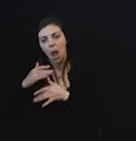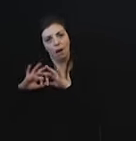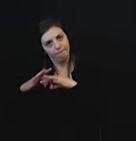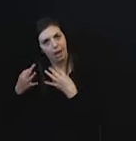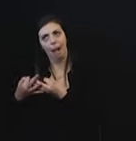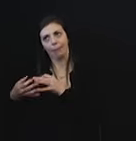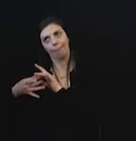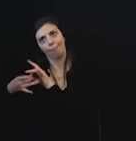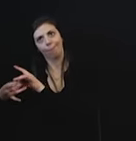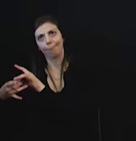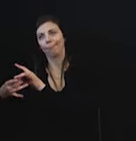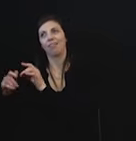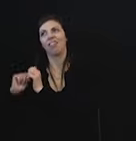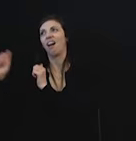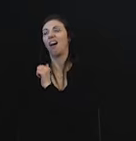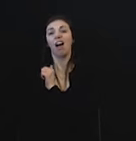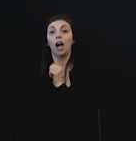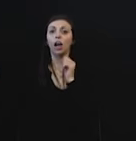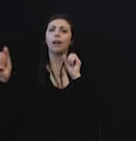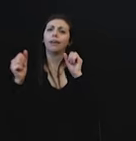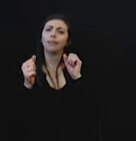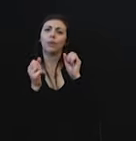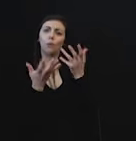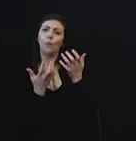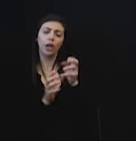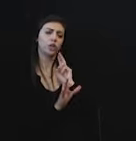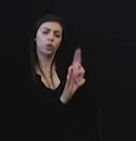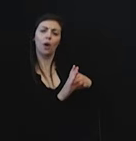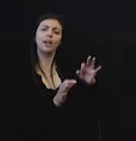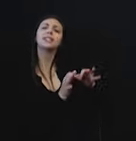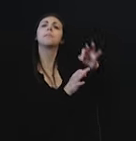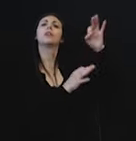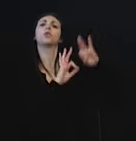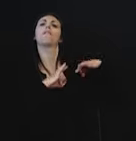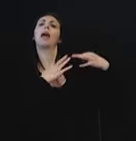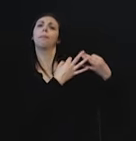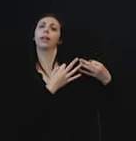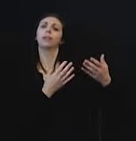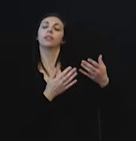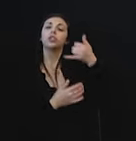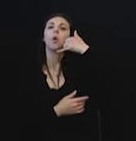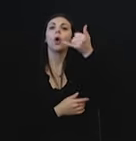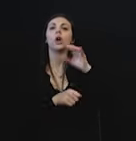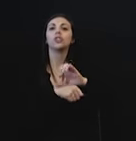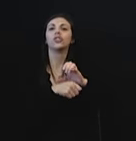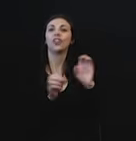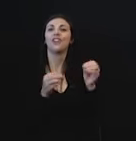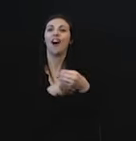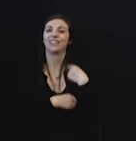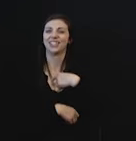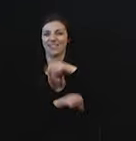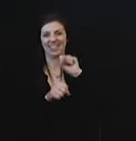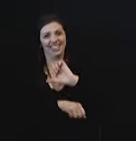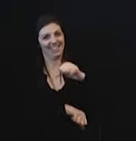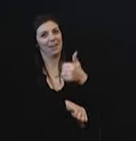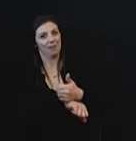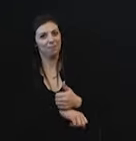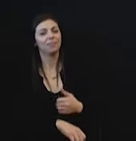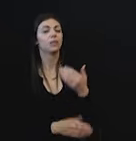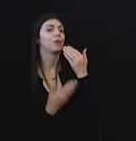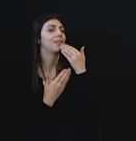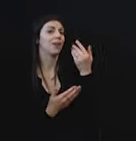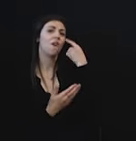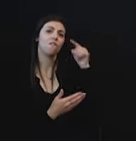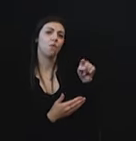to, if you're interested in that, make sure to call the church office and we can get you set up with that. I'm grateful for Debbie and Sterling's for their